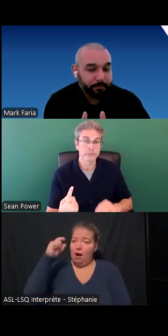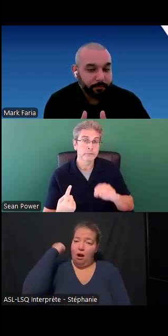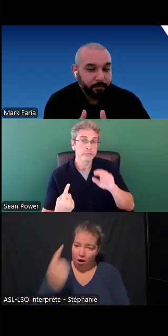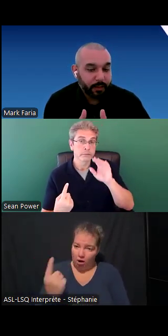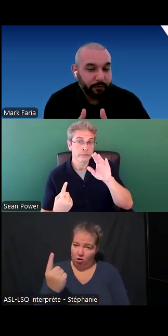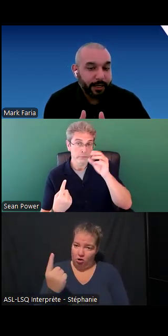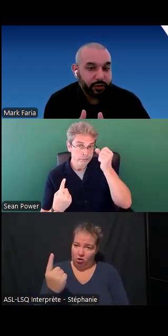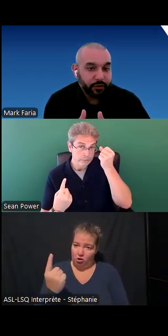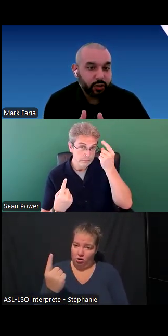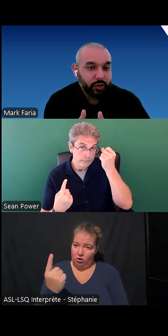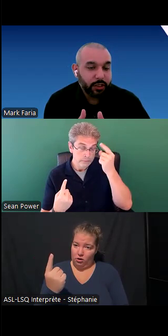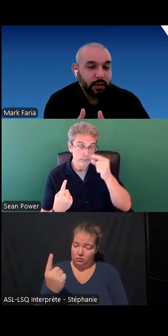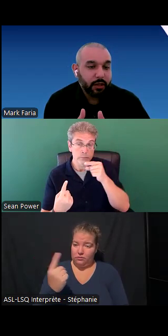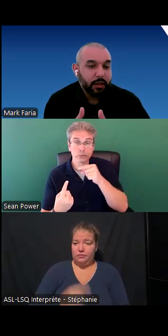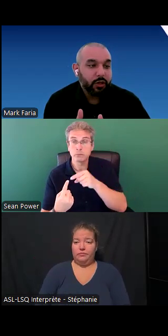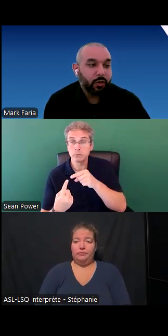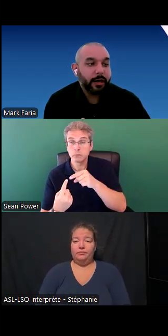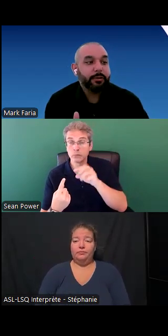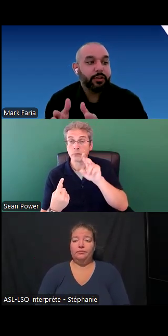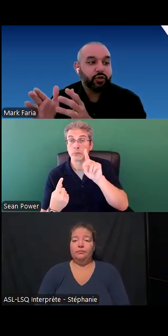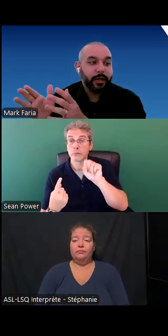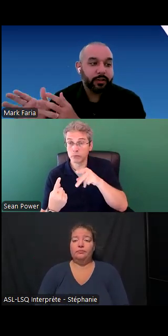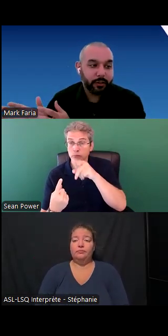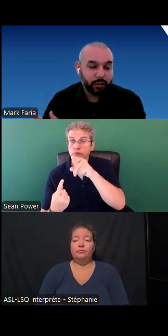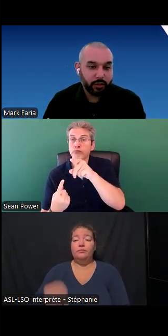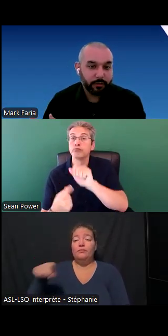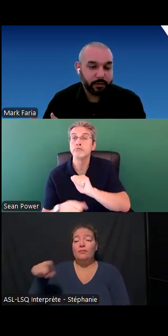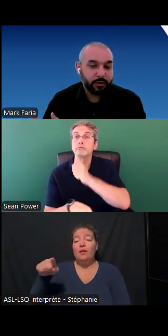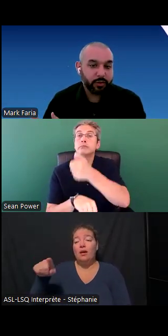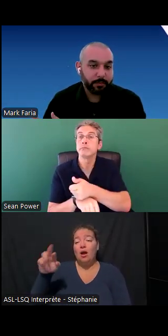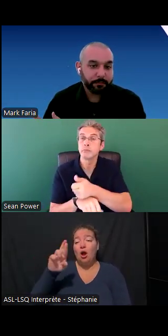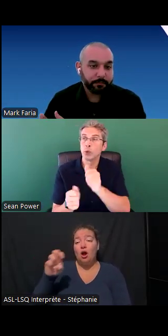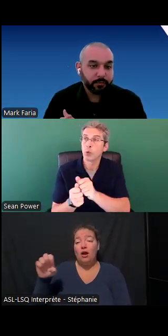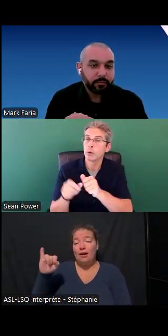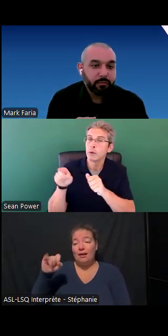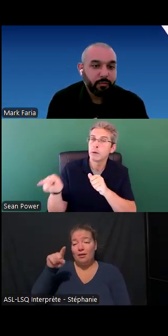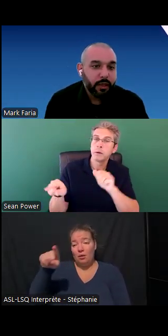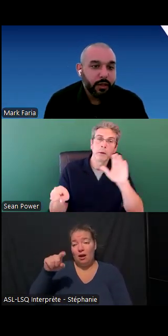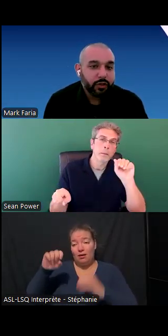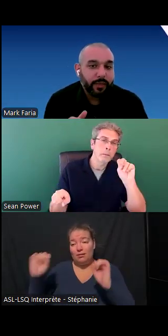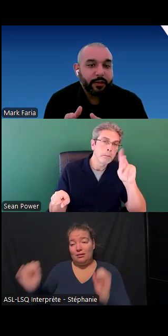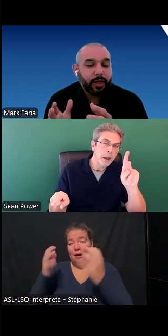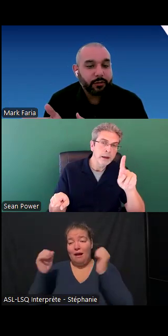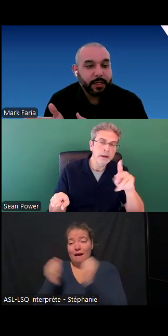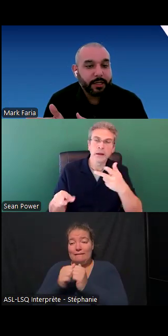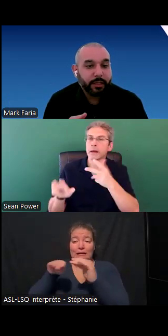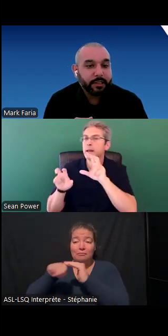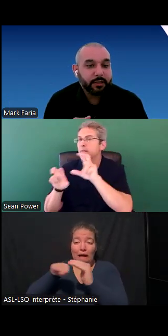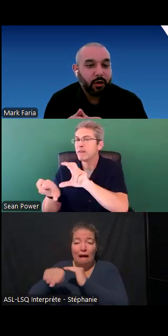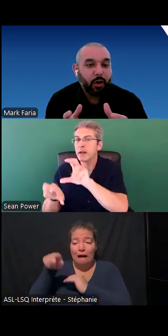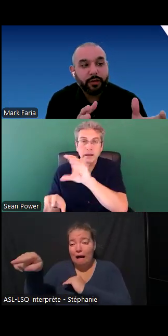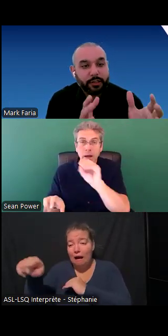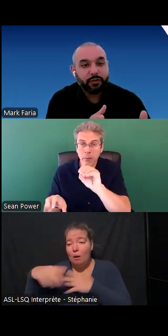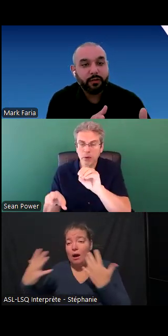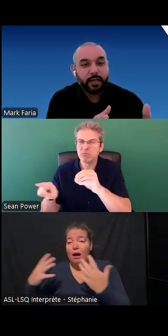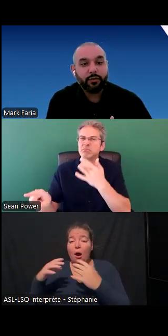one financial institution, you are able to transfer it to another institution. So when that transfer takes place,